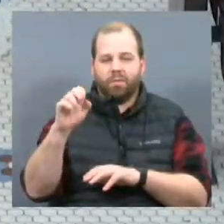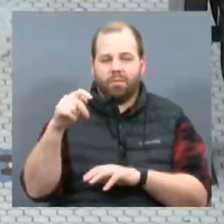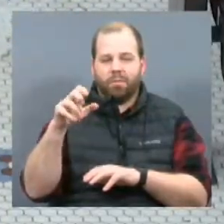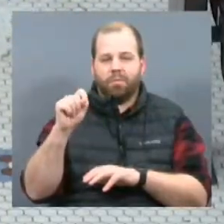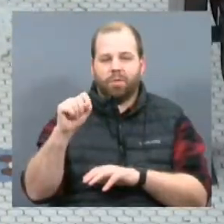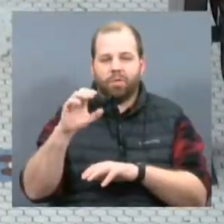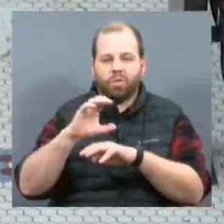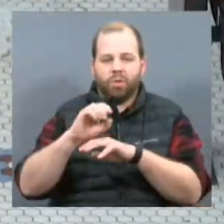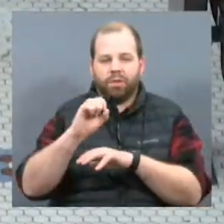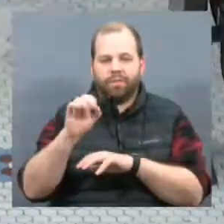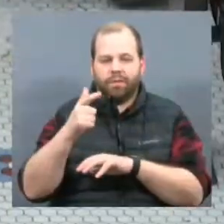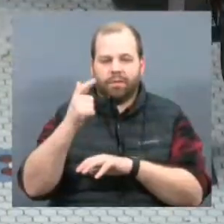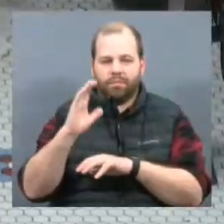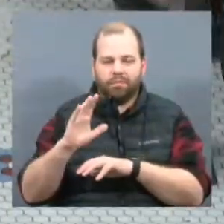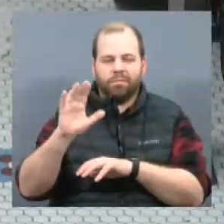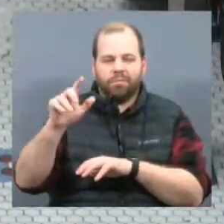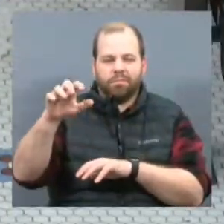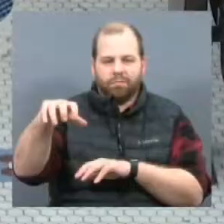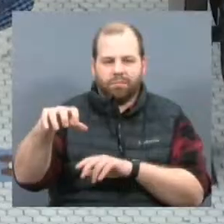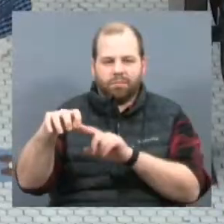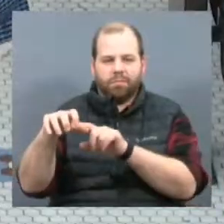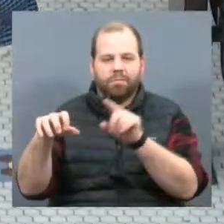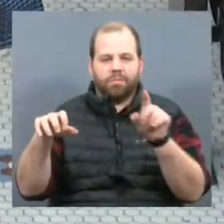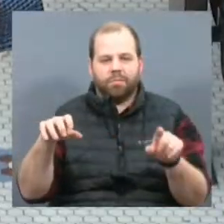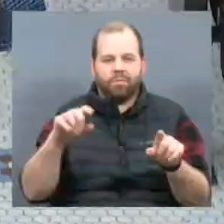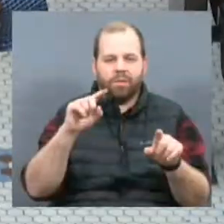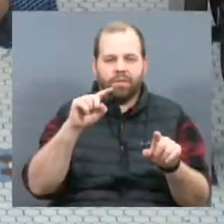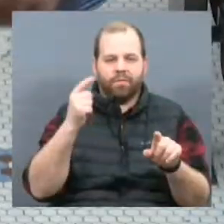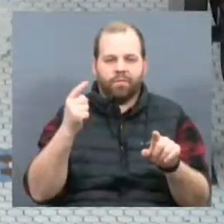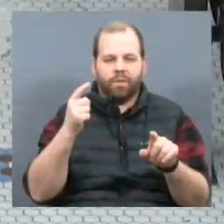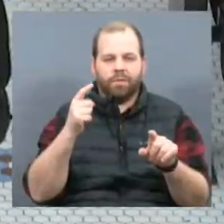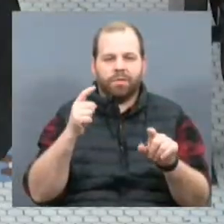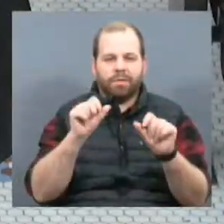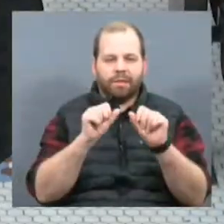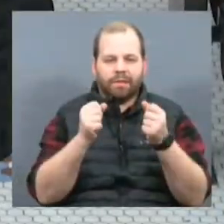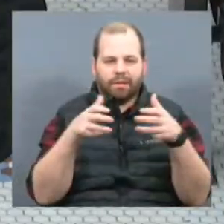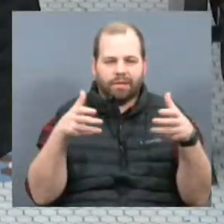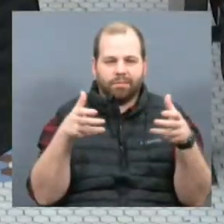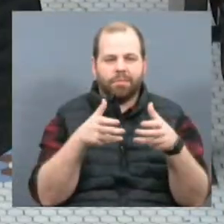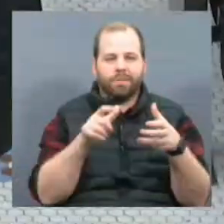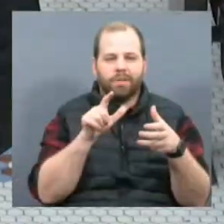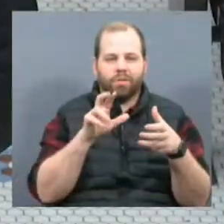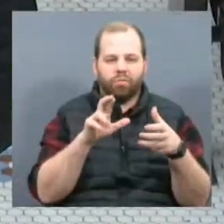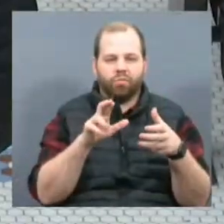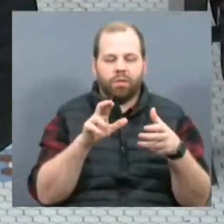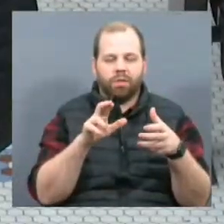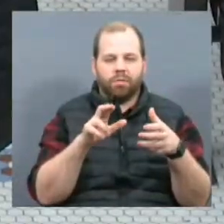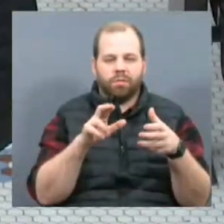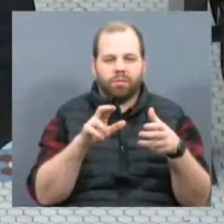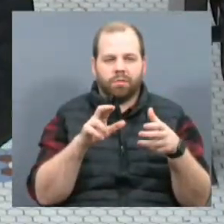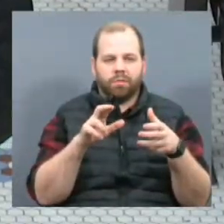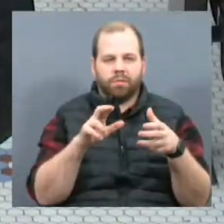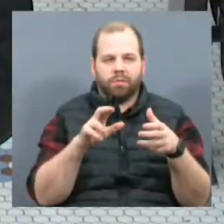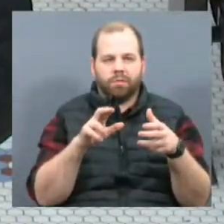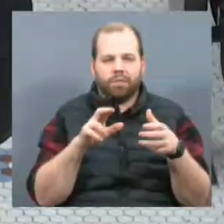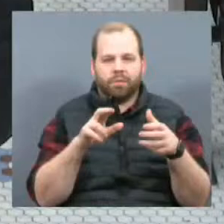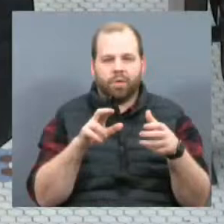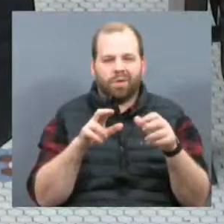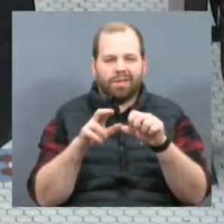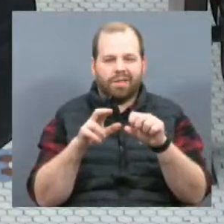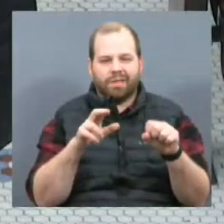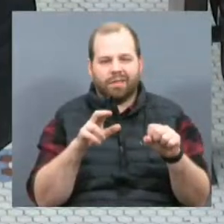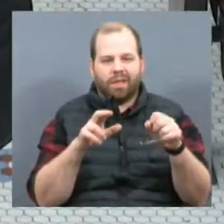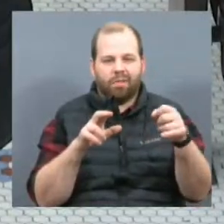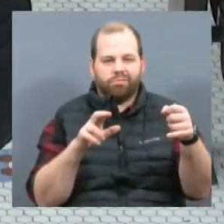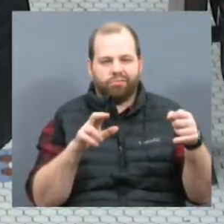occupies one building. First Assembly, Little Rock, occupies the building on the south border